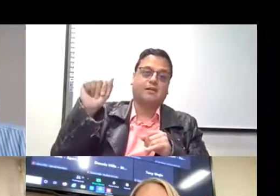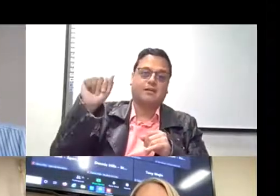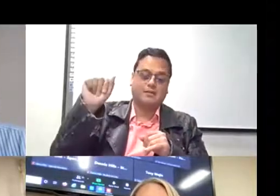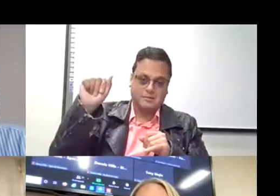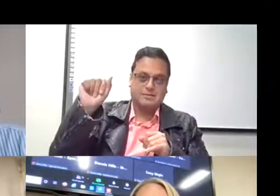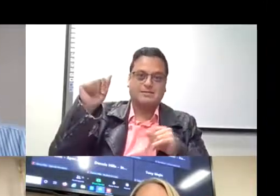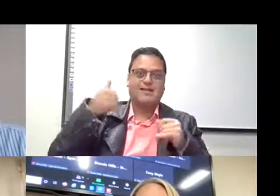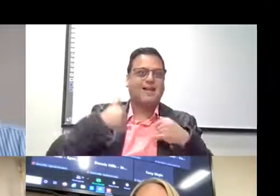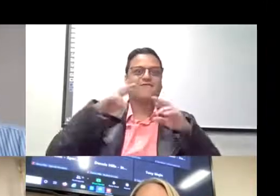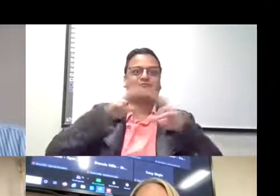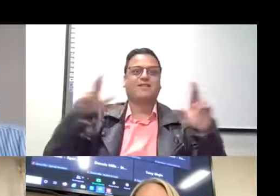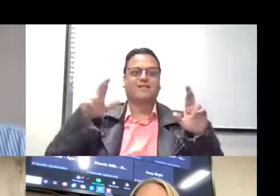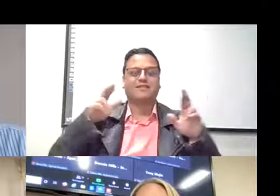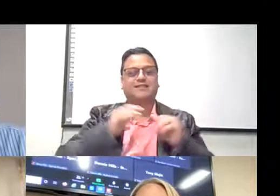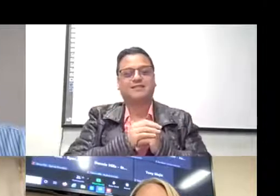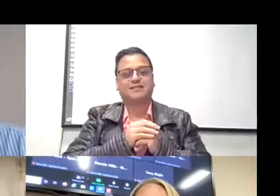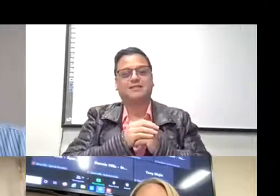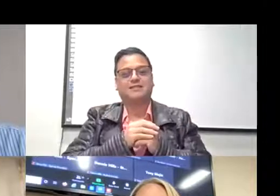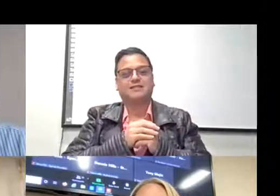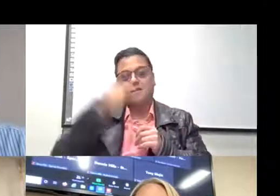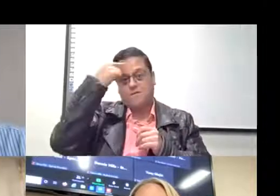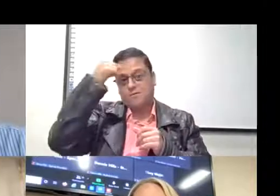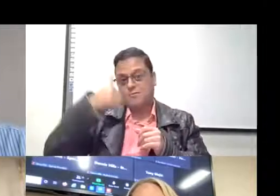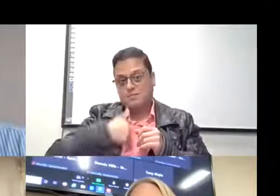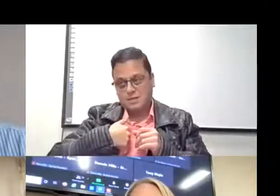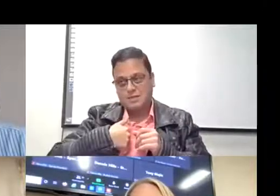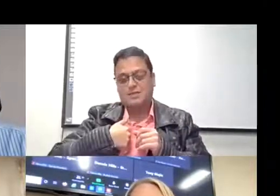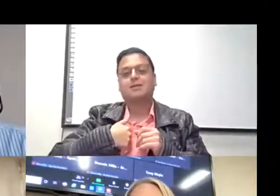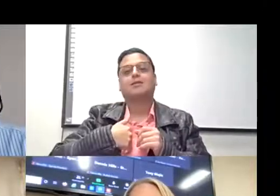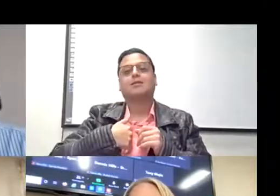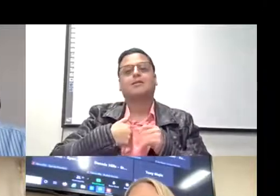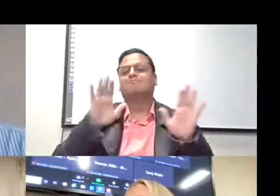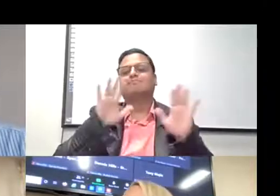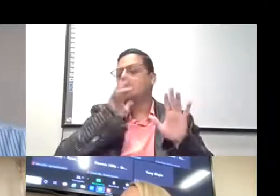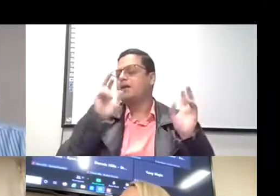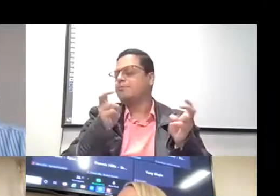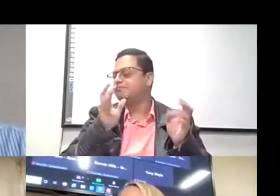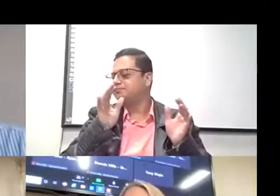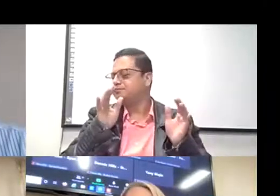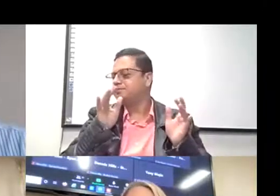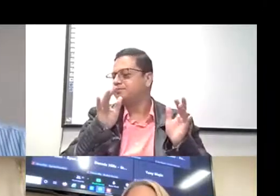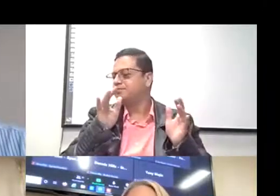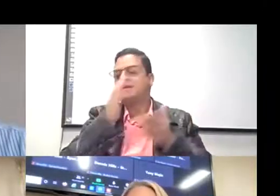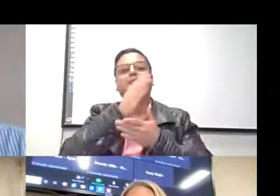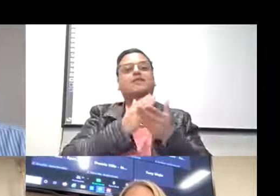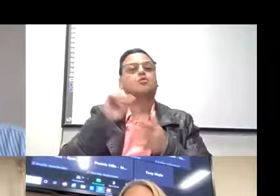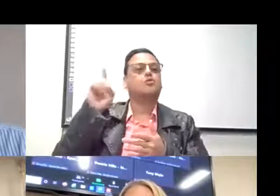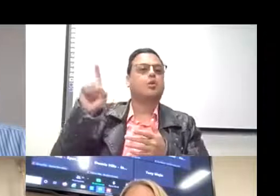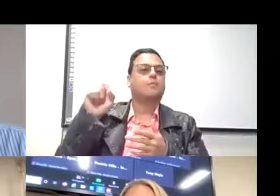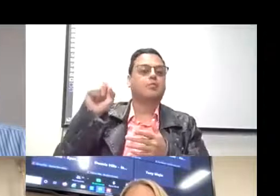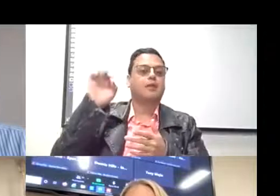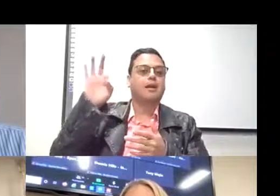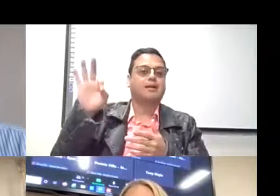we have it. And so to me, that item, I mean, it's not item, it's section 1.9